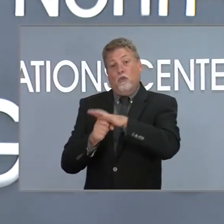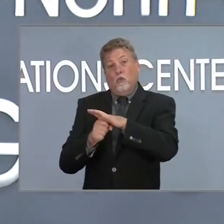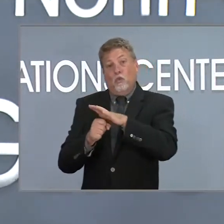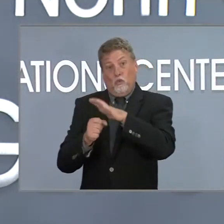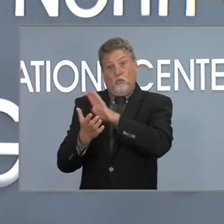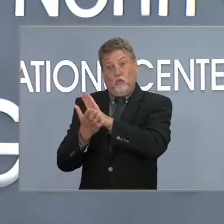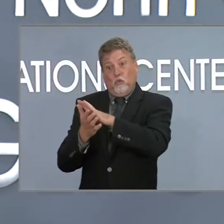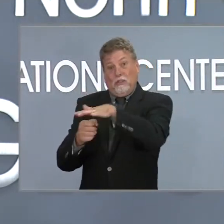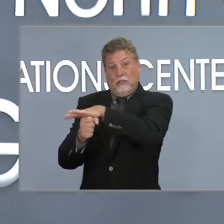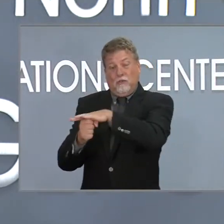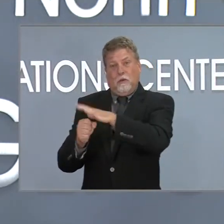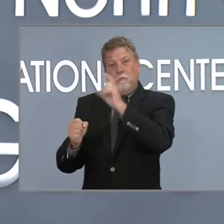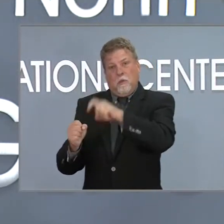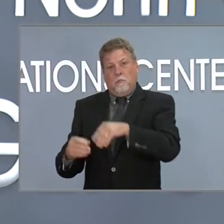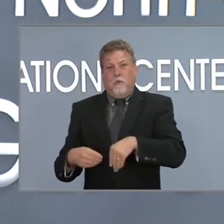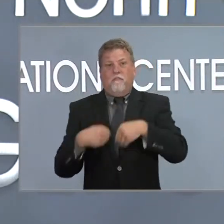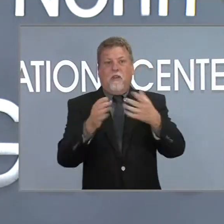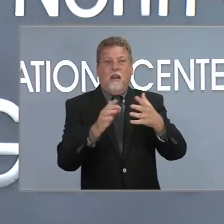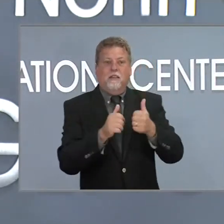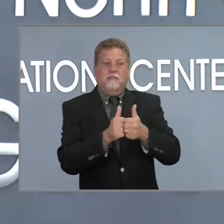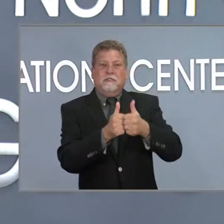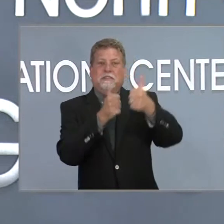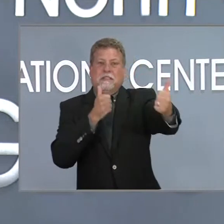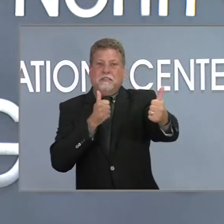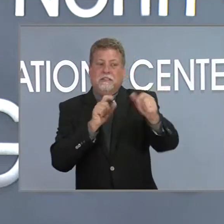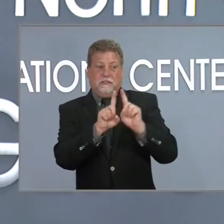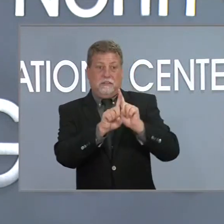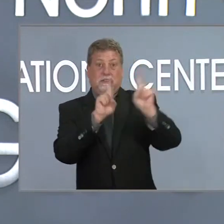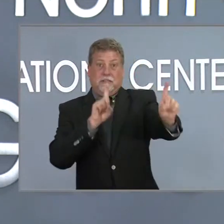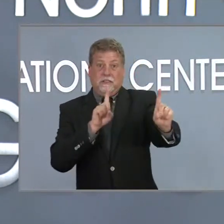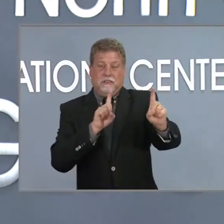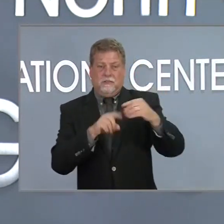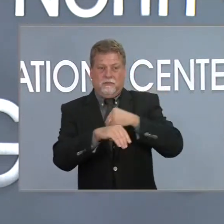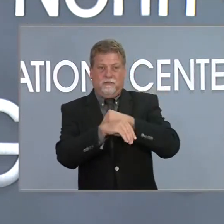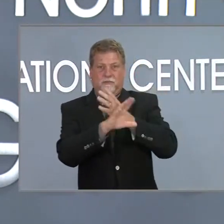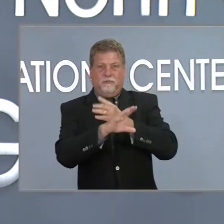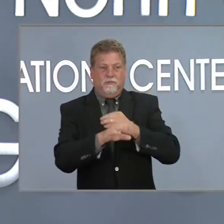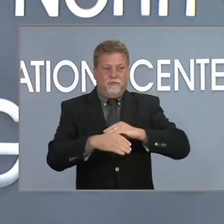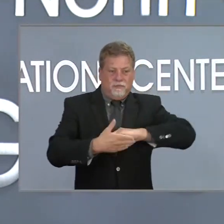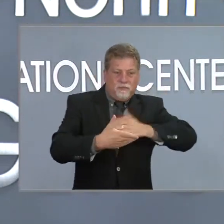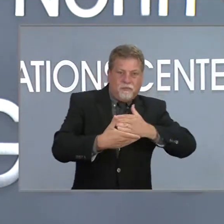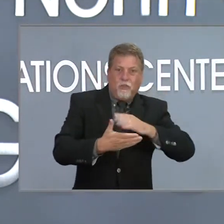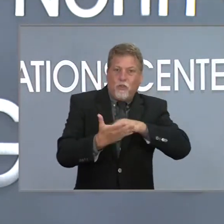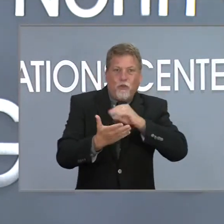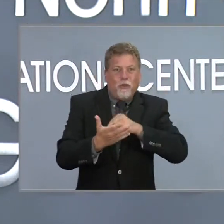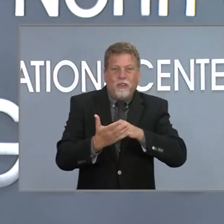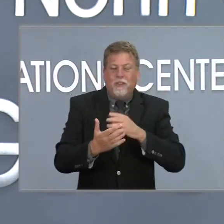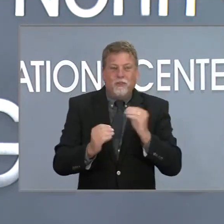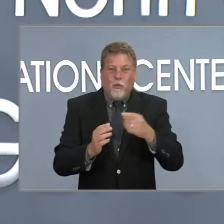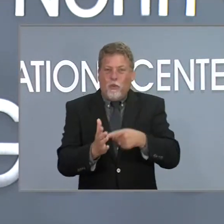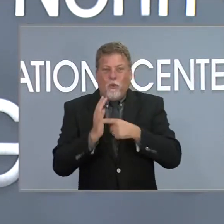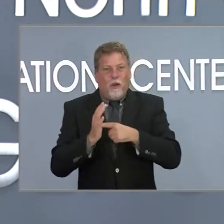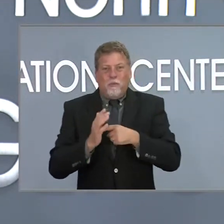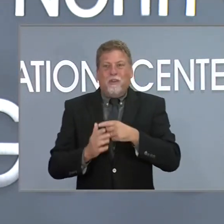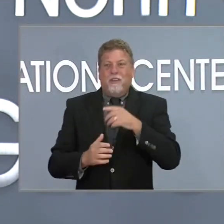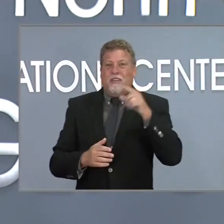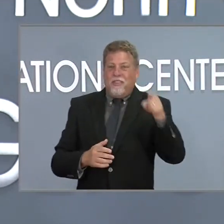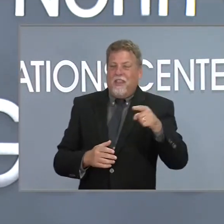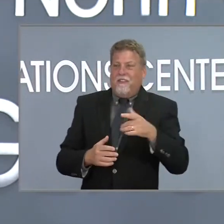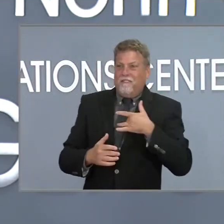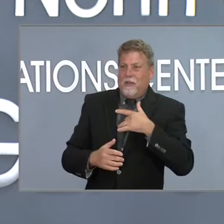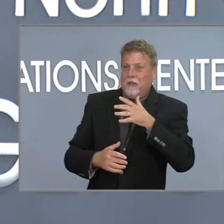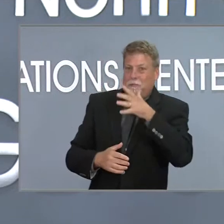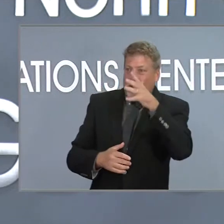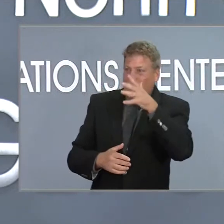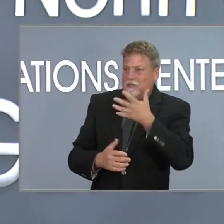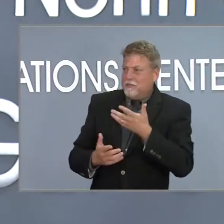is causing tens of thousands of hours of learning loss. And I've talked to parents who said they've sent you emails and have called on a petition for you to step in.